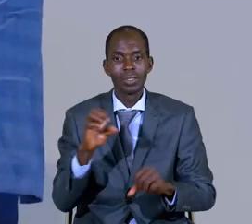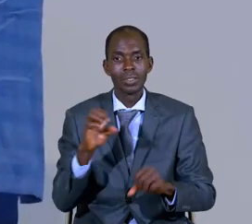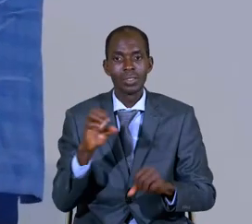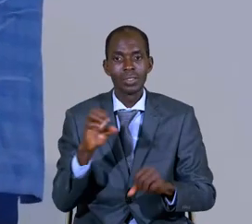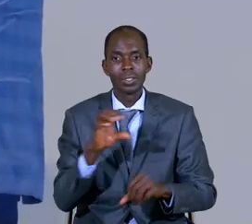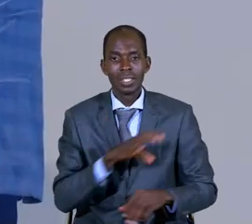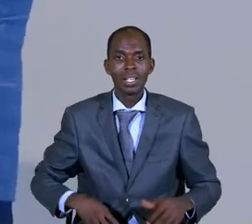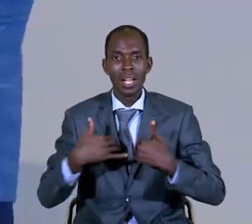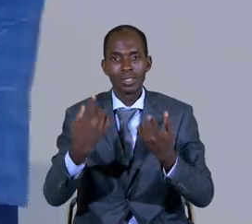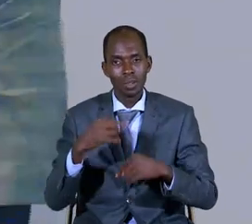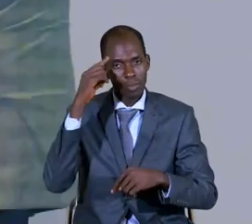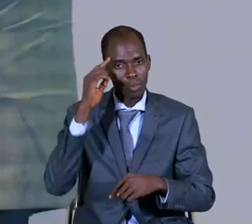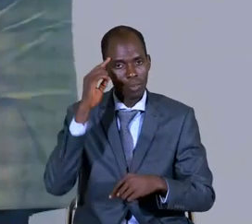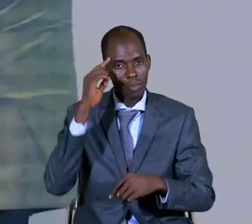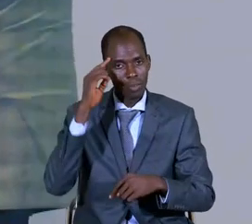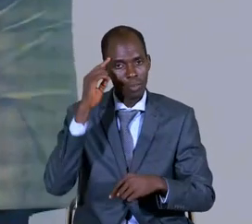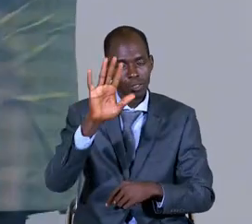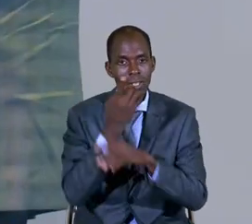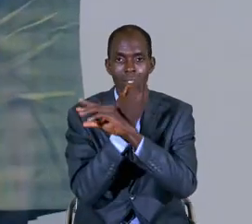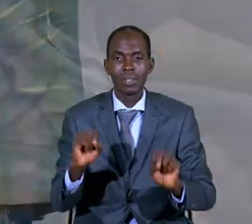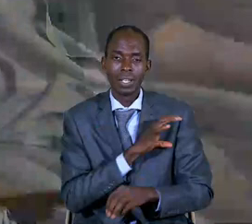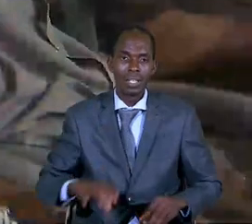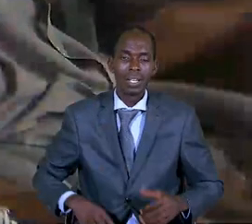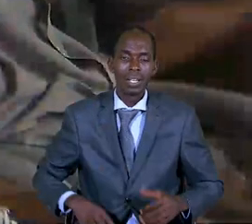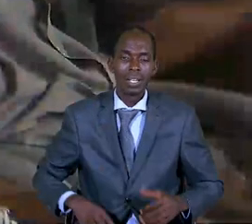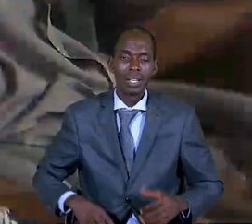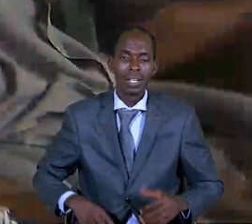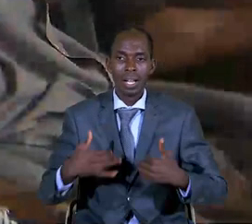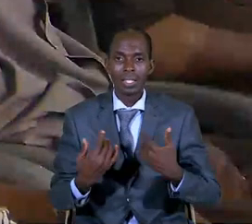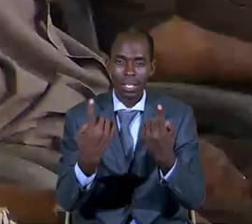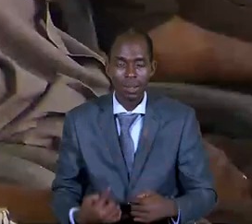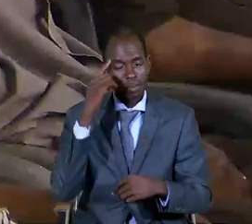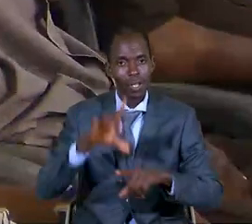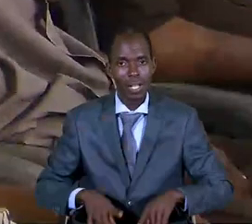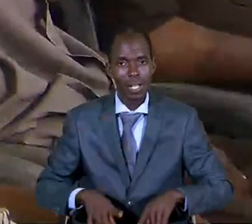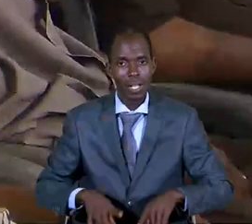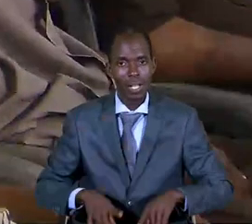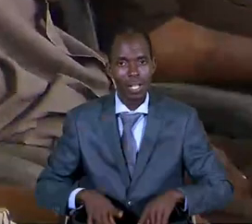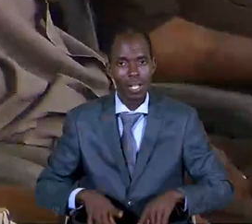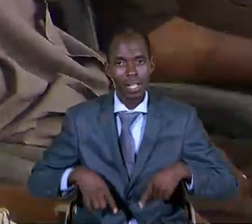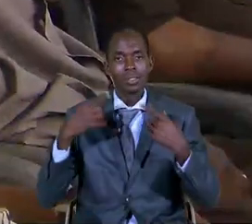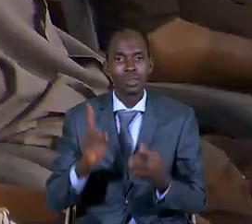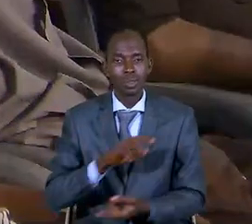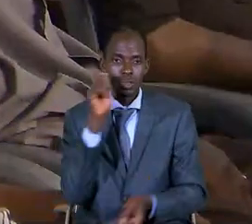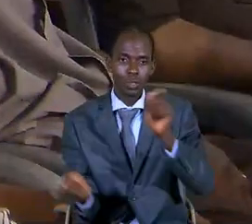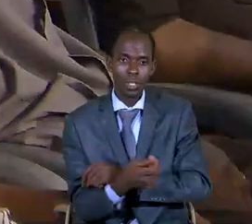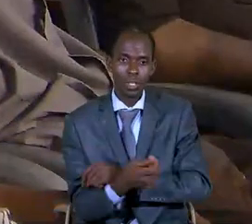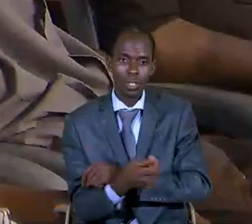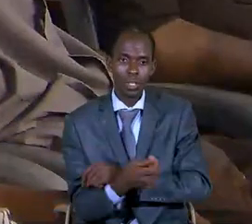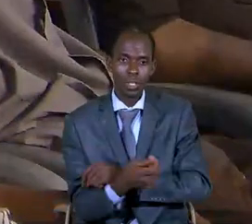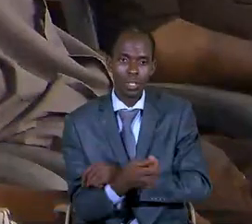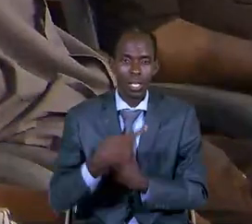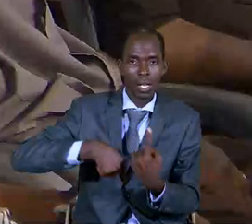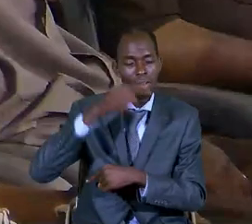Christ has come for your deliverance. Christ has come, and for your life to turn and round for the